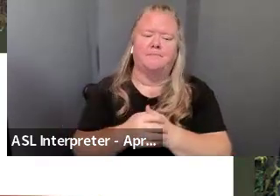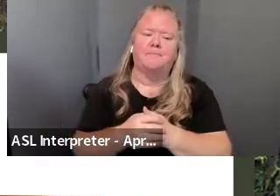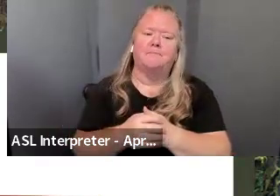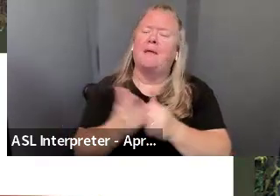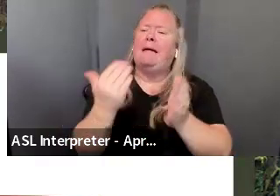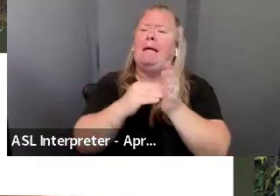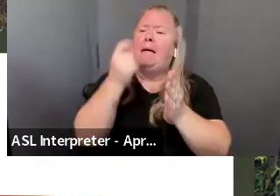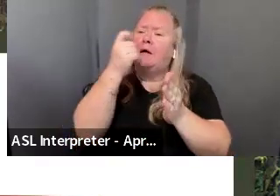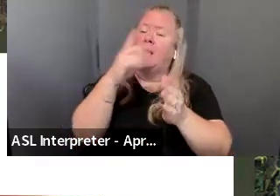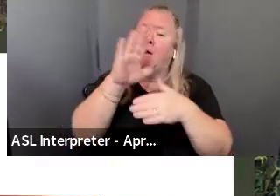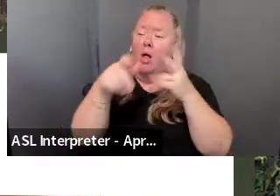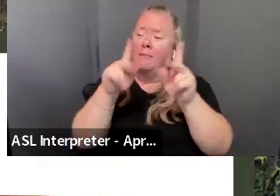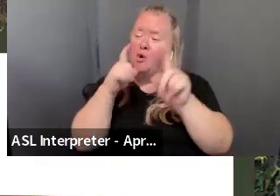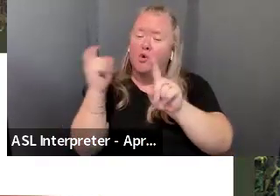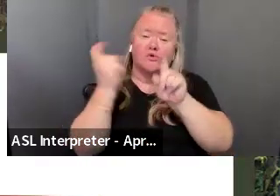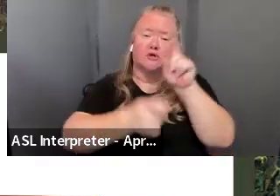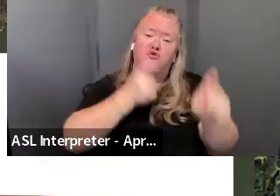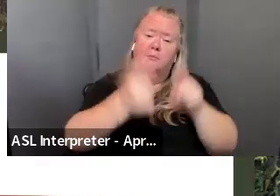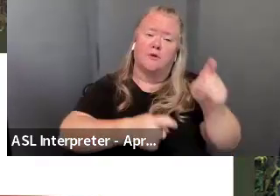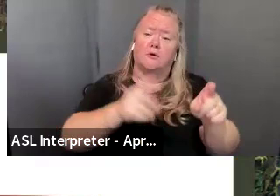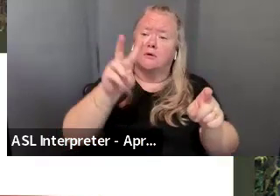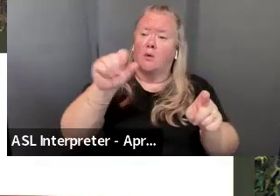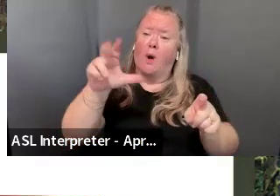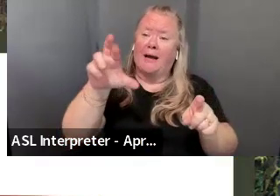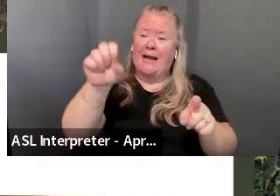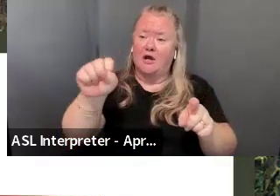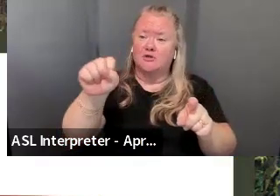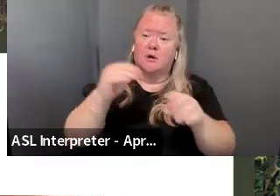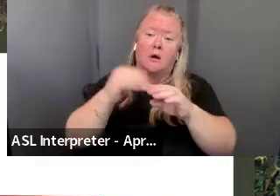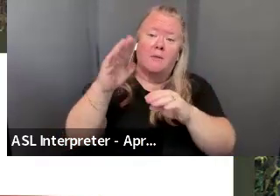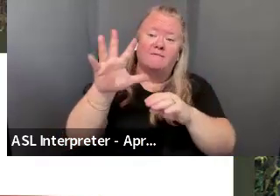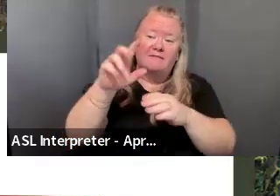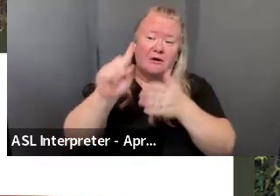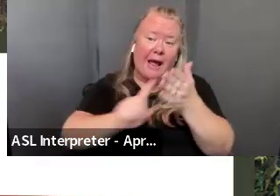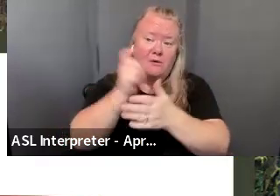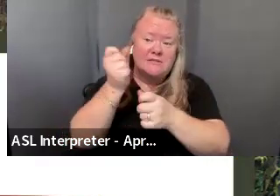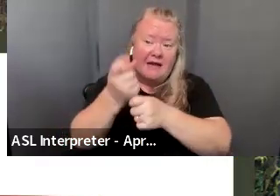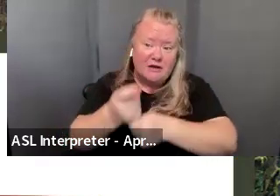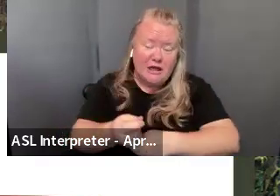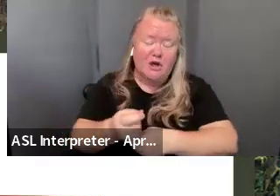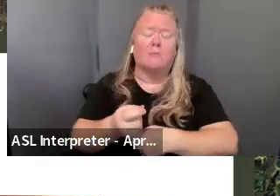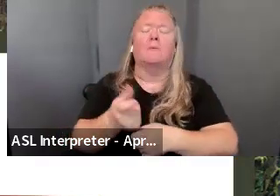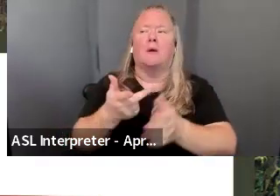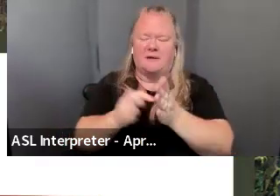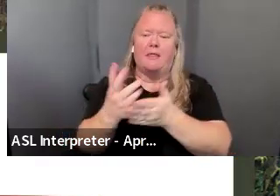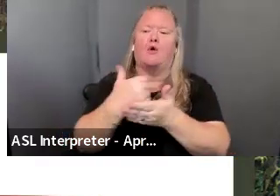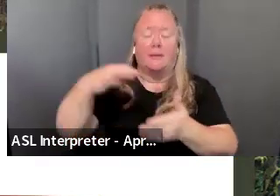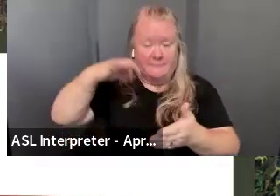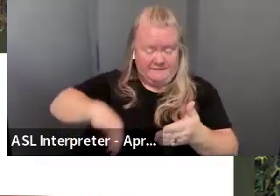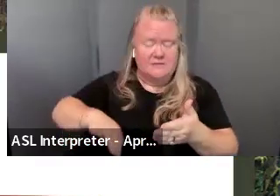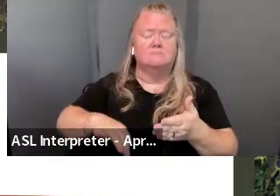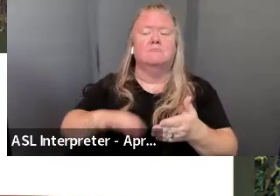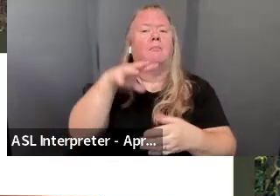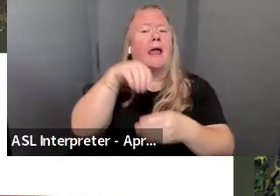again, everyone who is contributing to Walk Cares Fund more than 500 hours per year is earning benefits, and